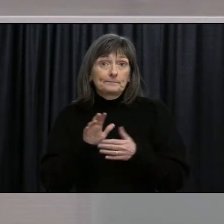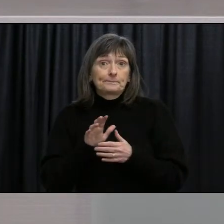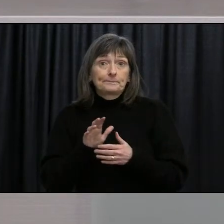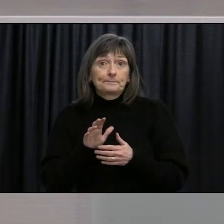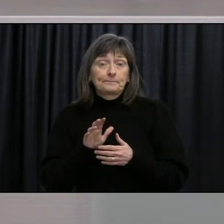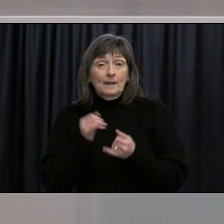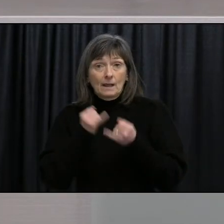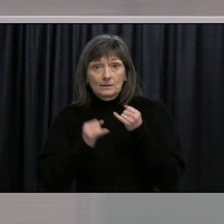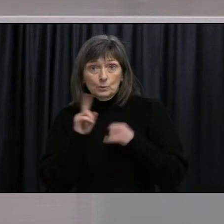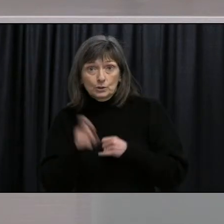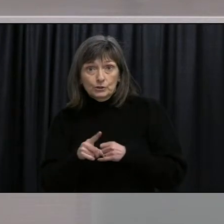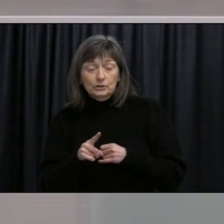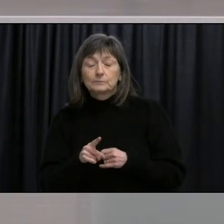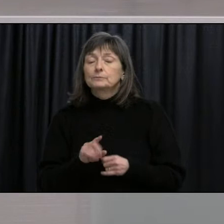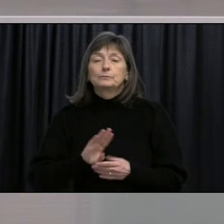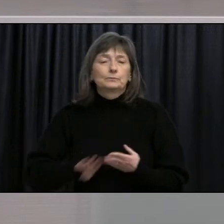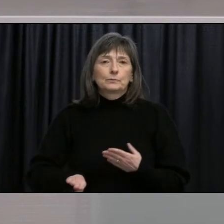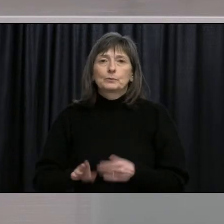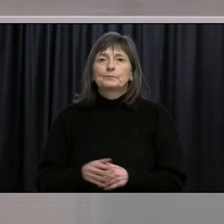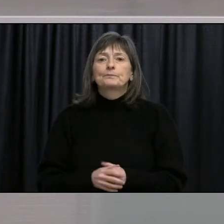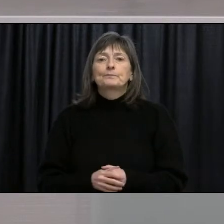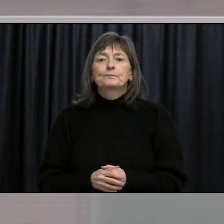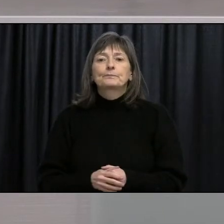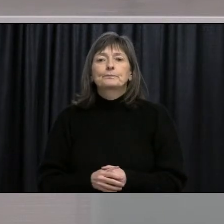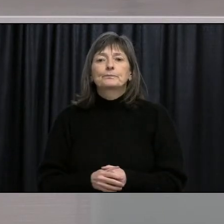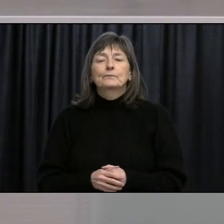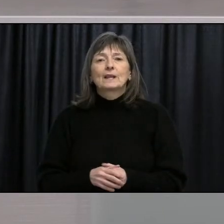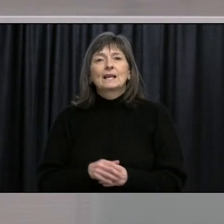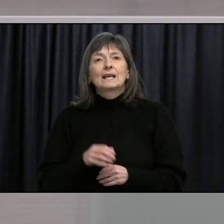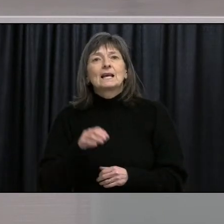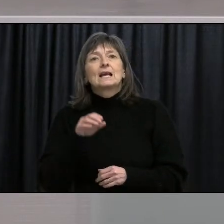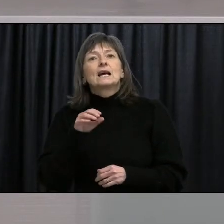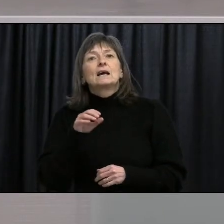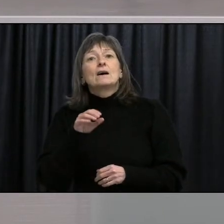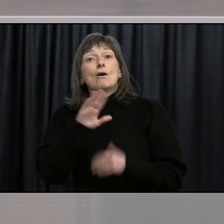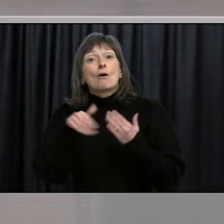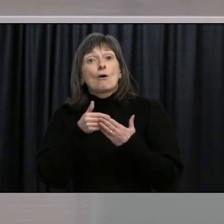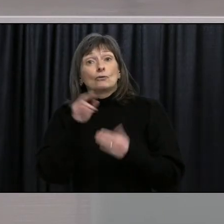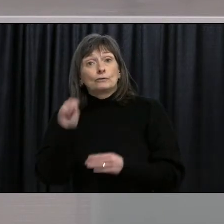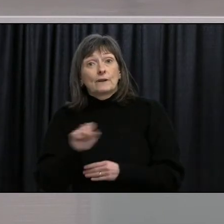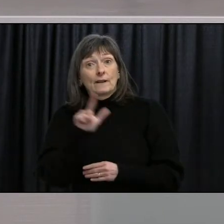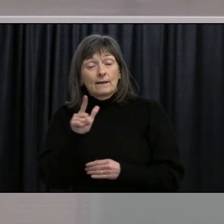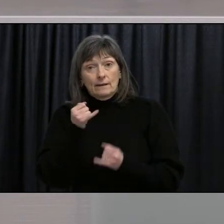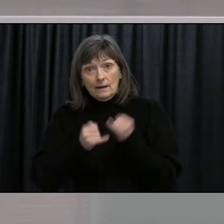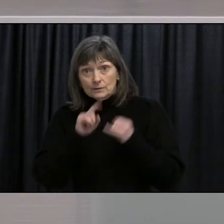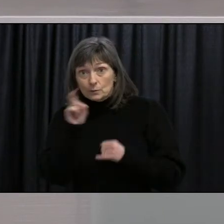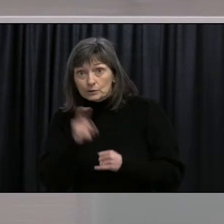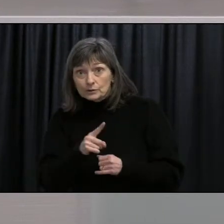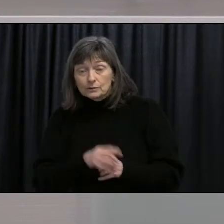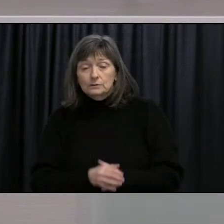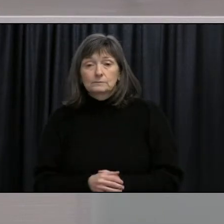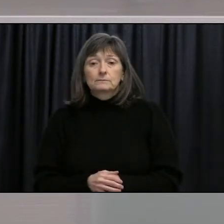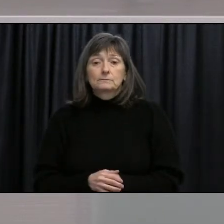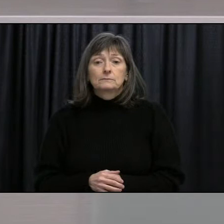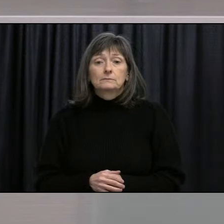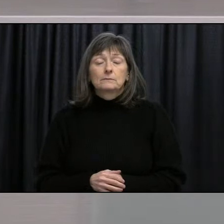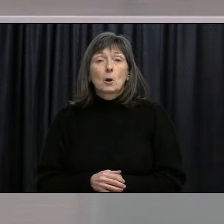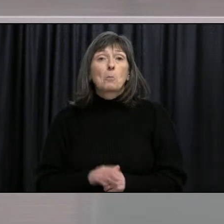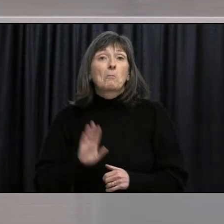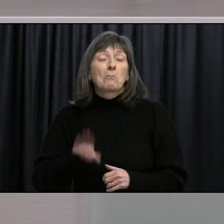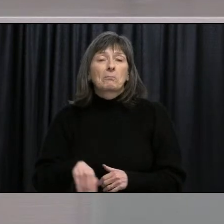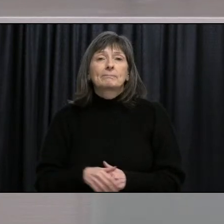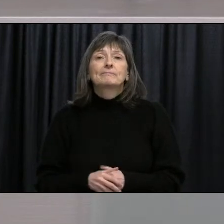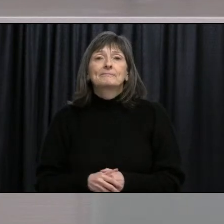No, I'm good. Thank you. Thanks, Peter. Elizabeth Witten with All Newfoundland Labrador, do you have a final question? No, I'm